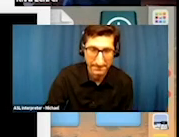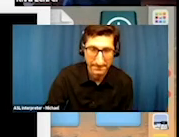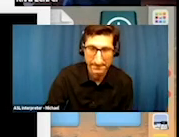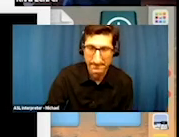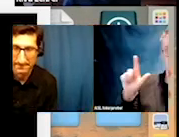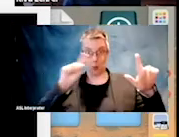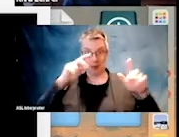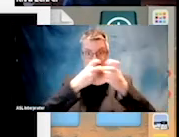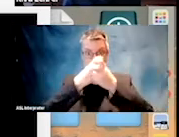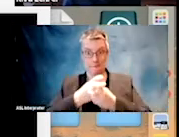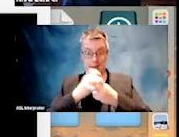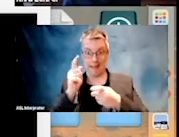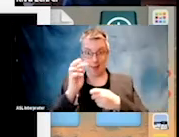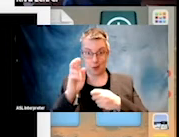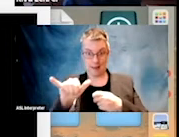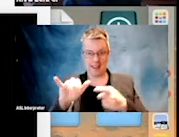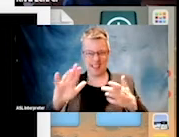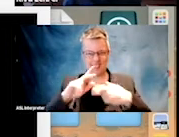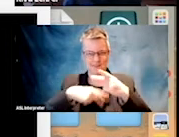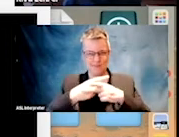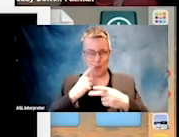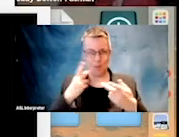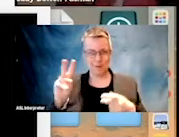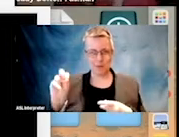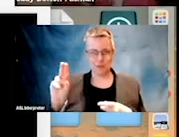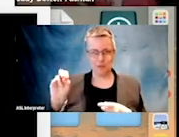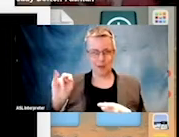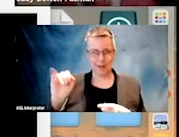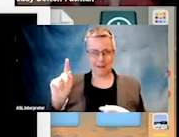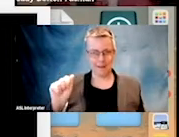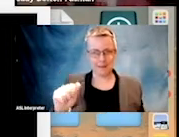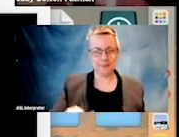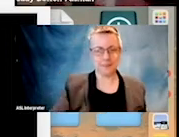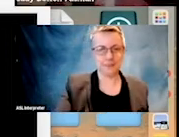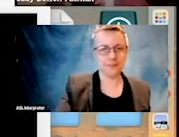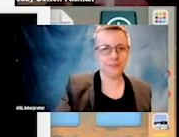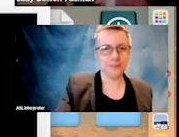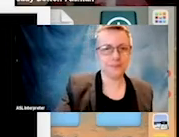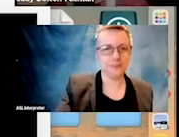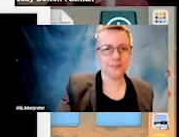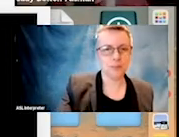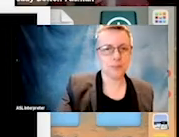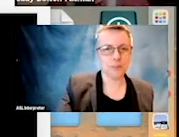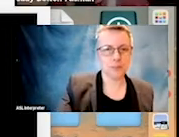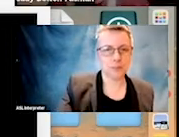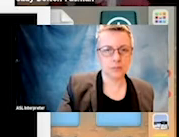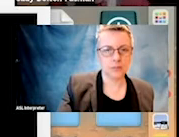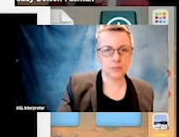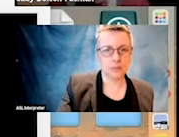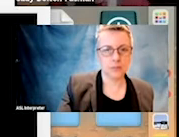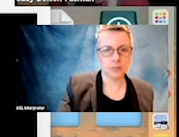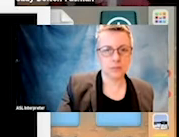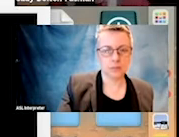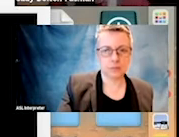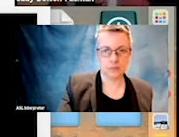Um, what would you like to, to look at next? I'd love to see the next self-portrait of you. Um, I think